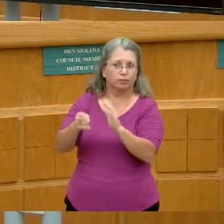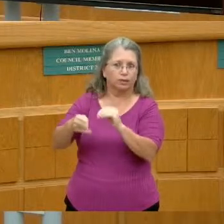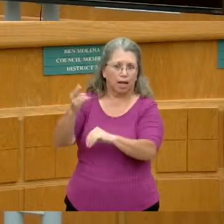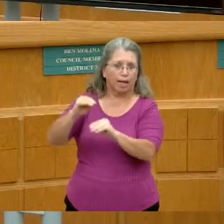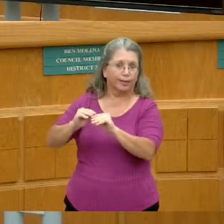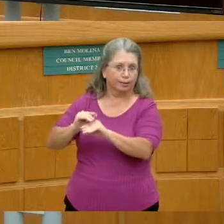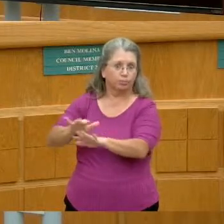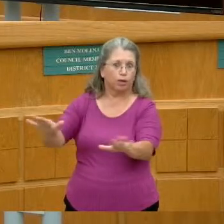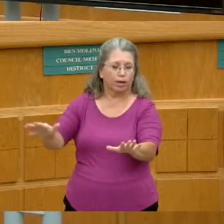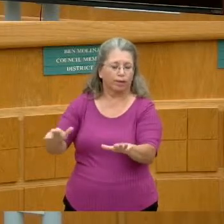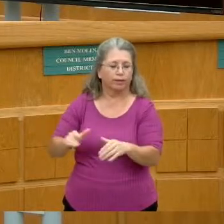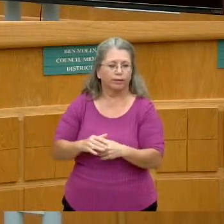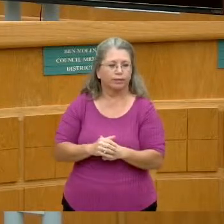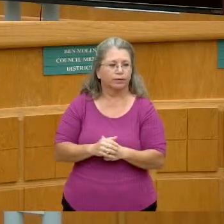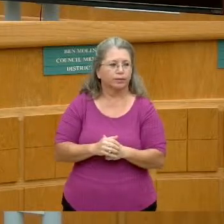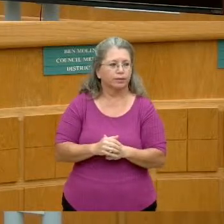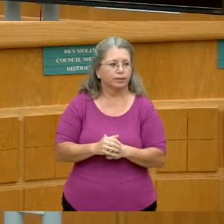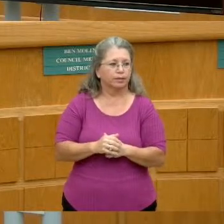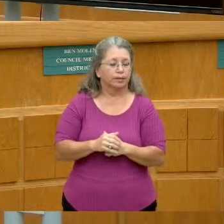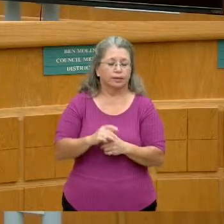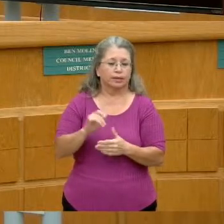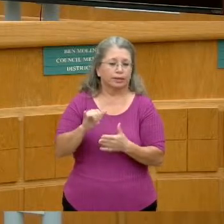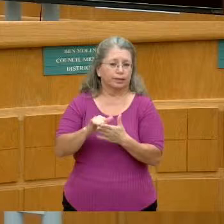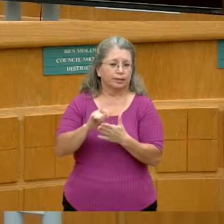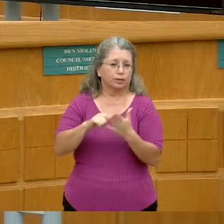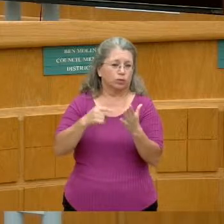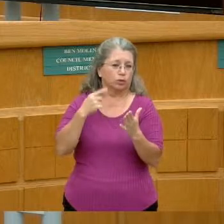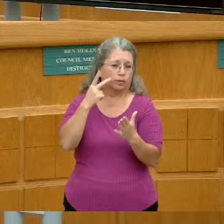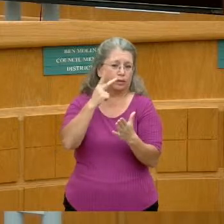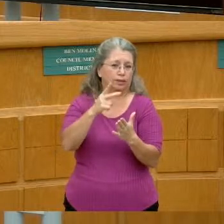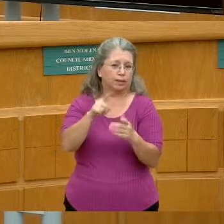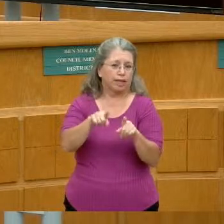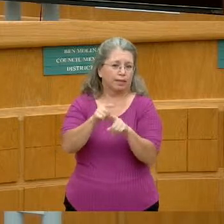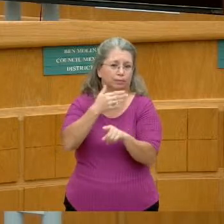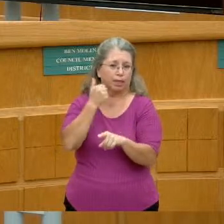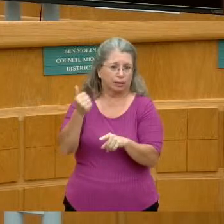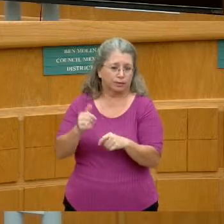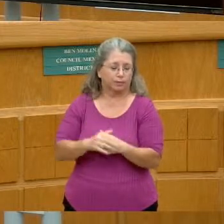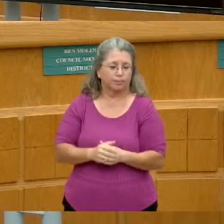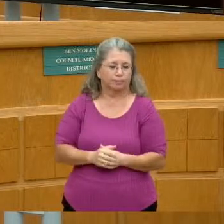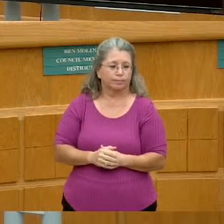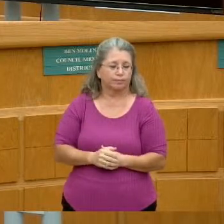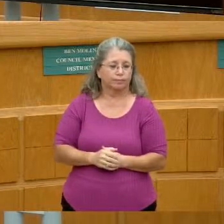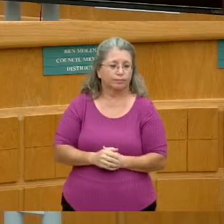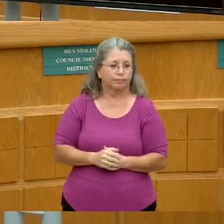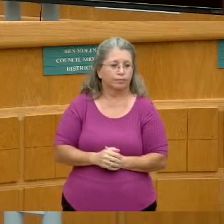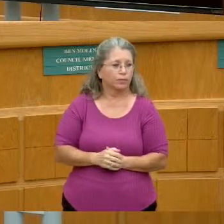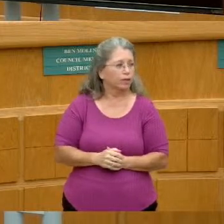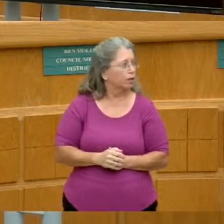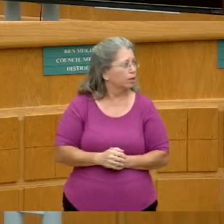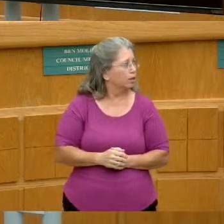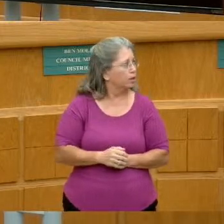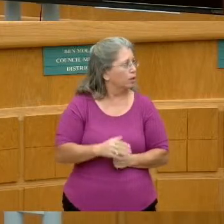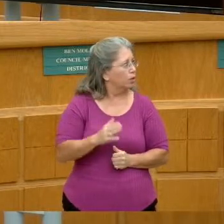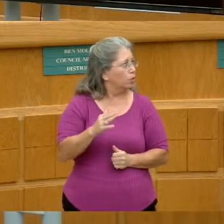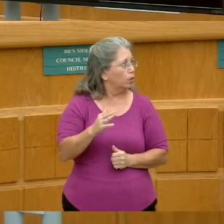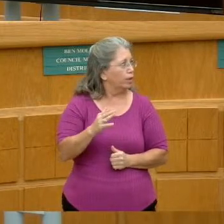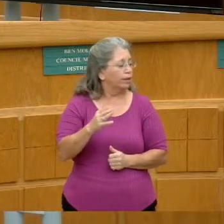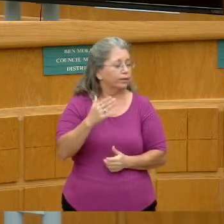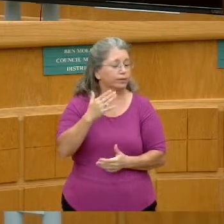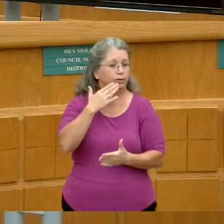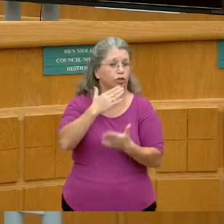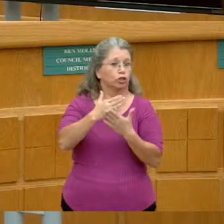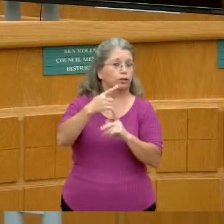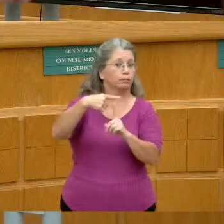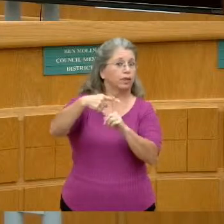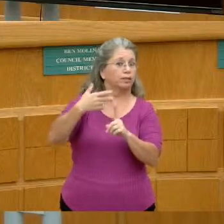And this is what we see as the best case scenario. Now, a silver lining or a glimmer of hope here is that you'll